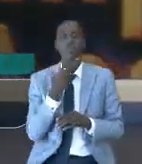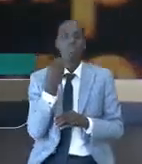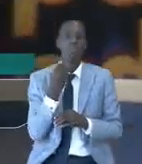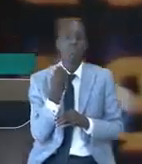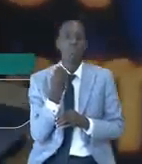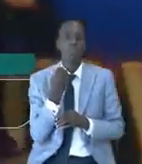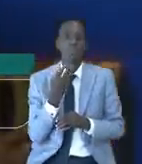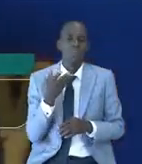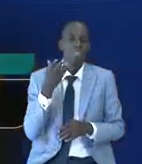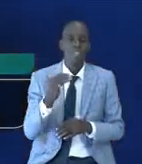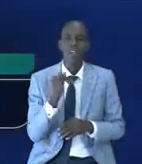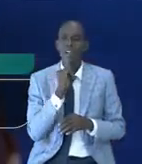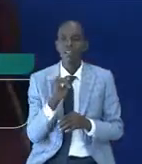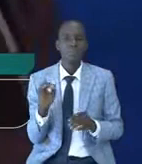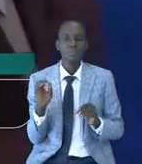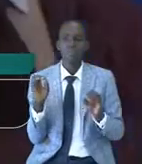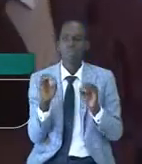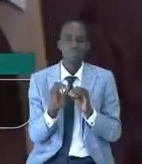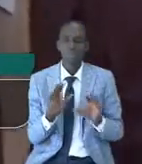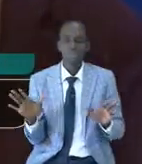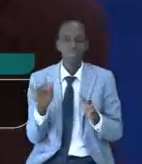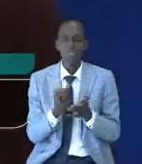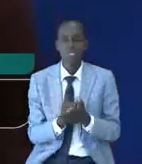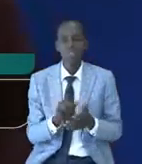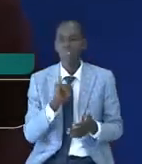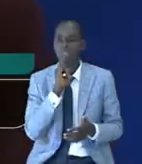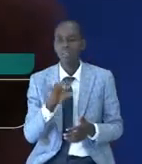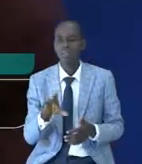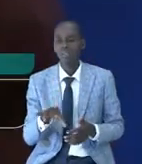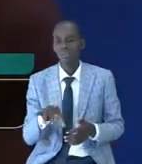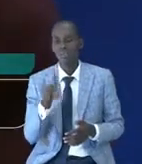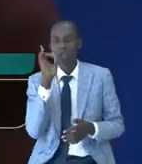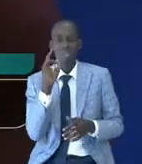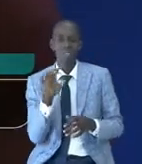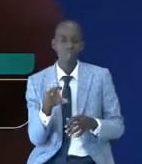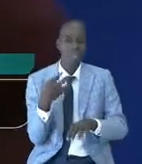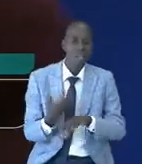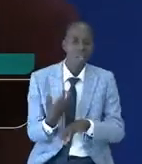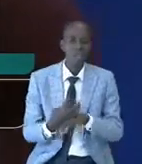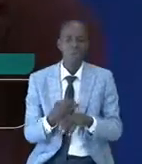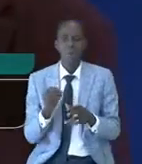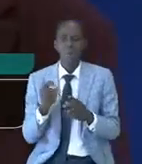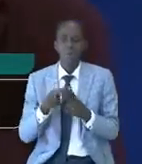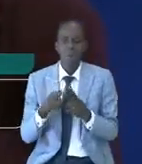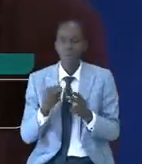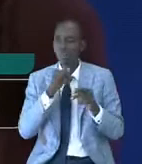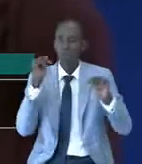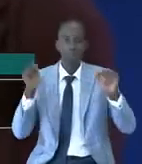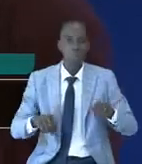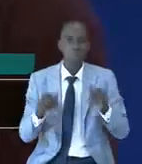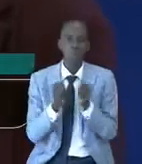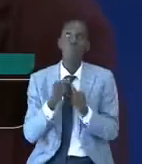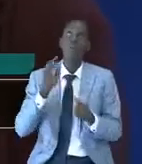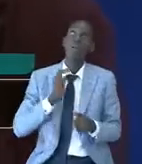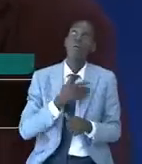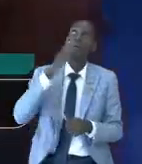majesty. There is nothing he finds difficult. There's nothing he finds impossible. With our God, he's